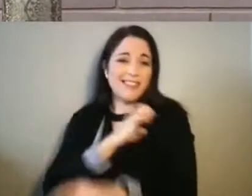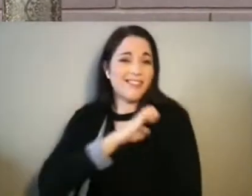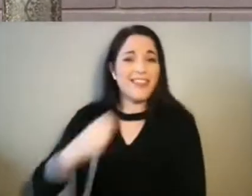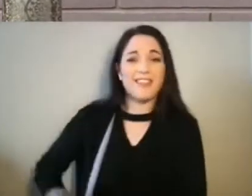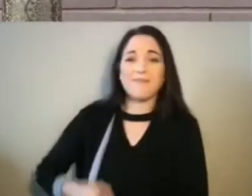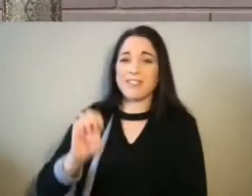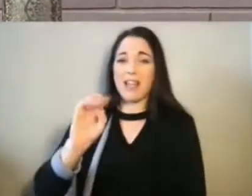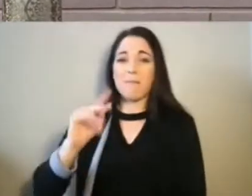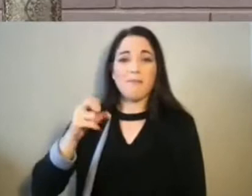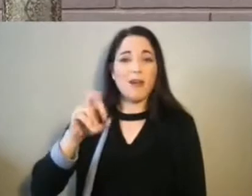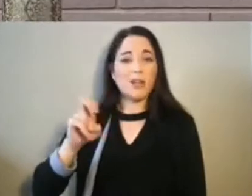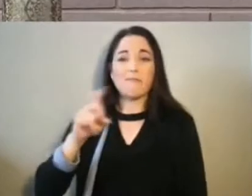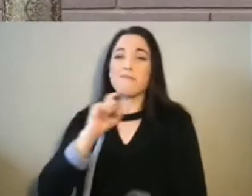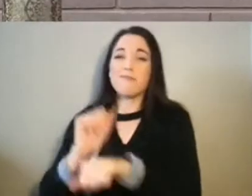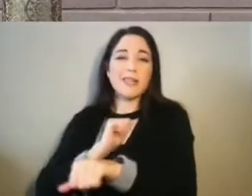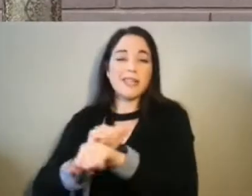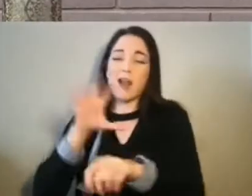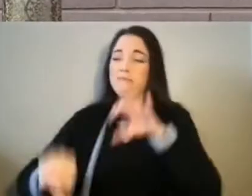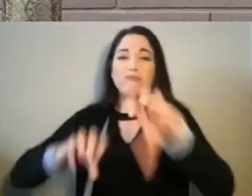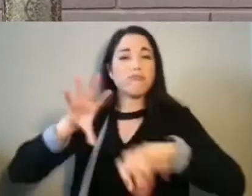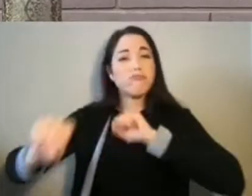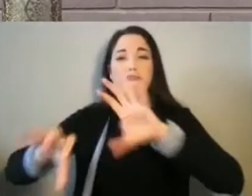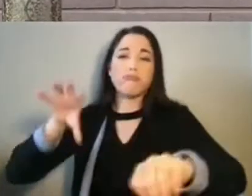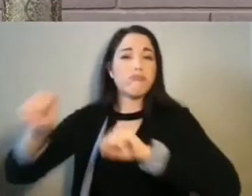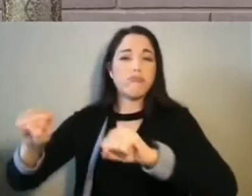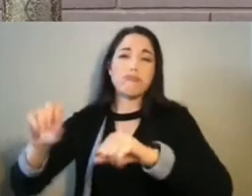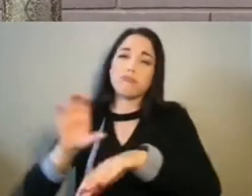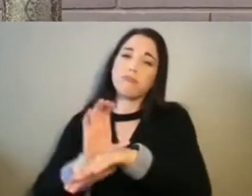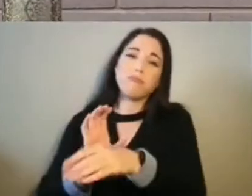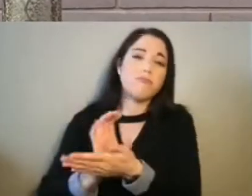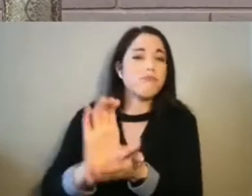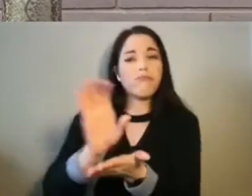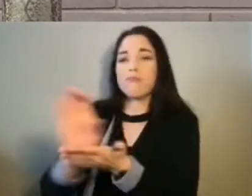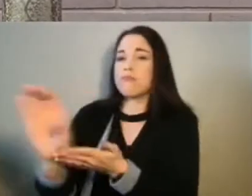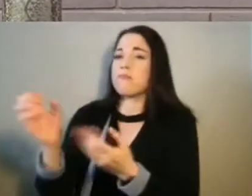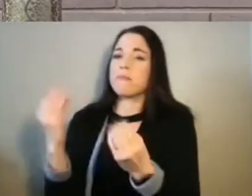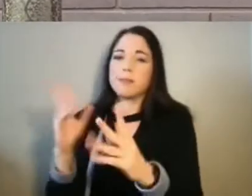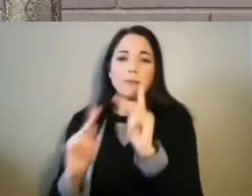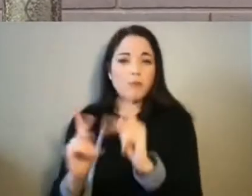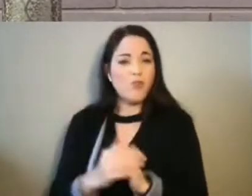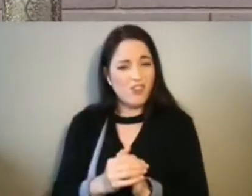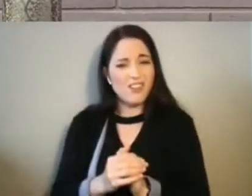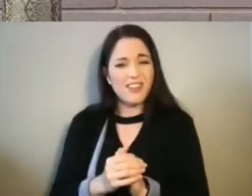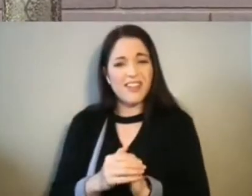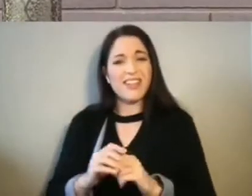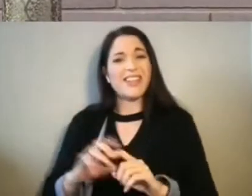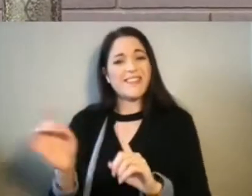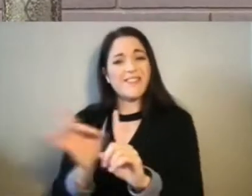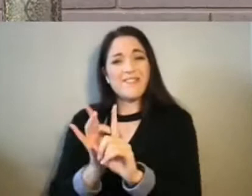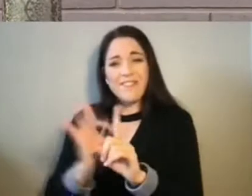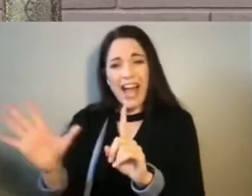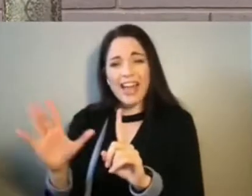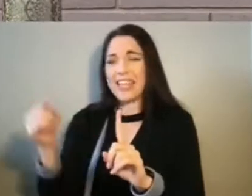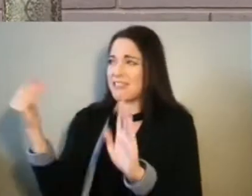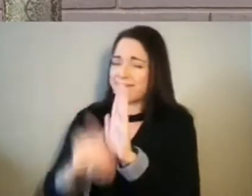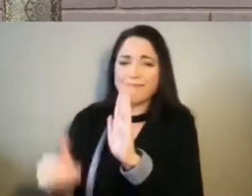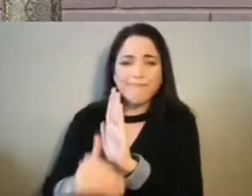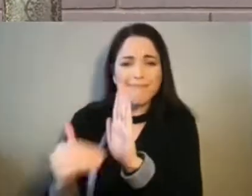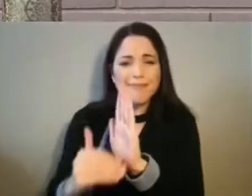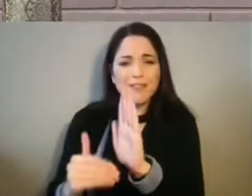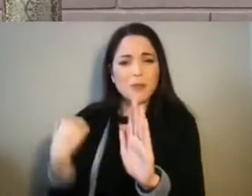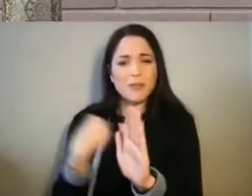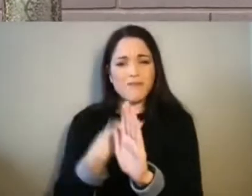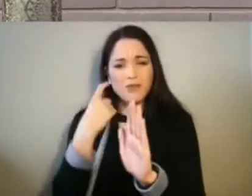as gladiators fought to the death. And enemies of the empire were put front and center in the Roman